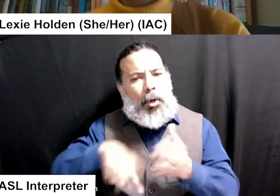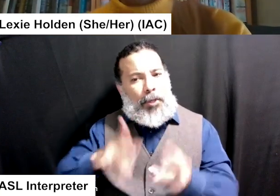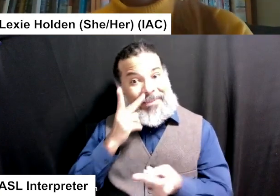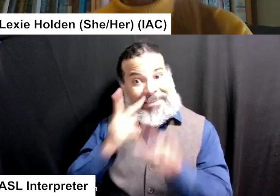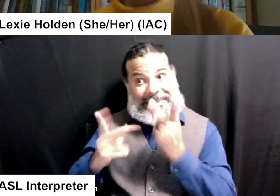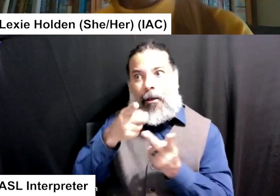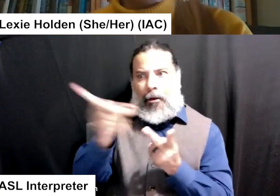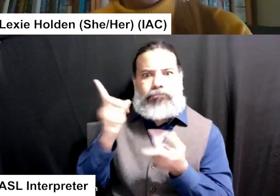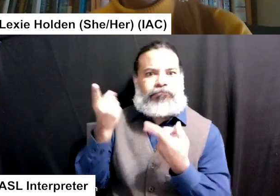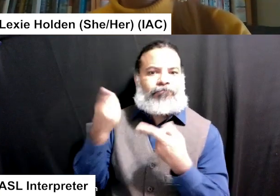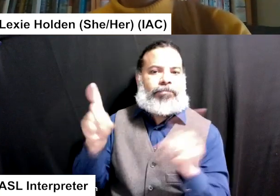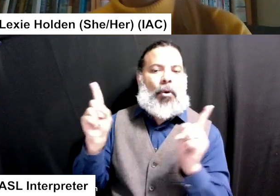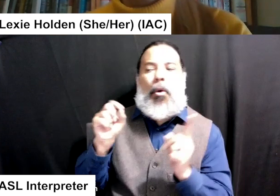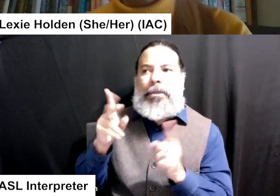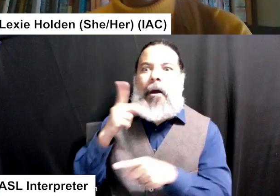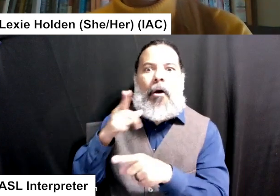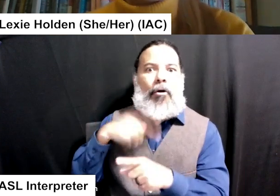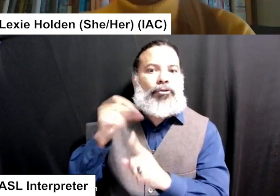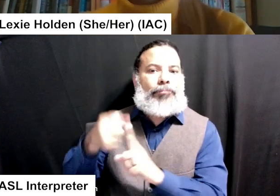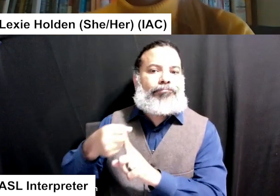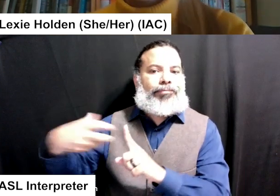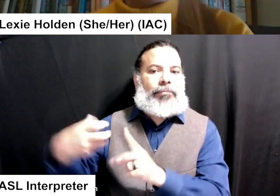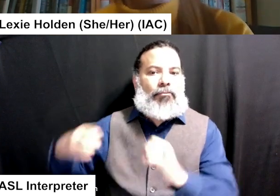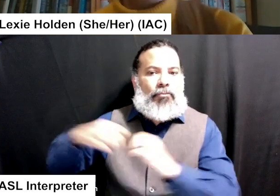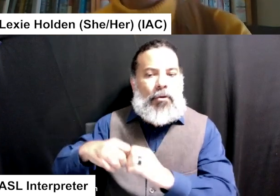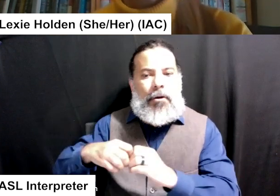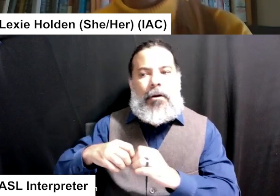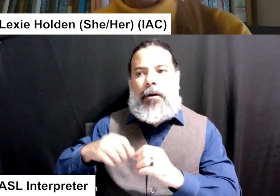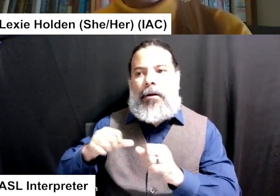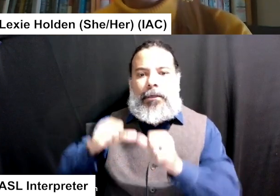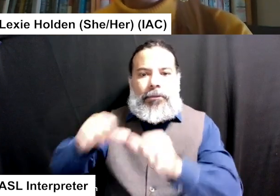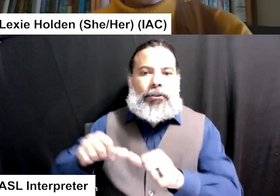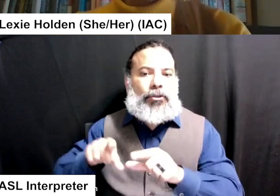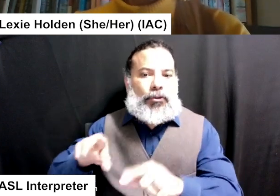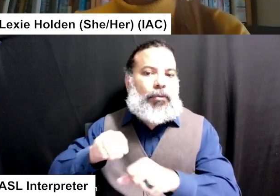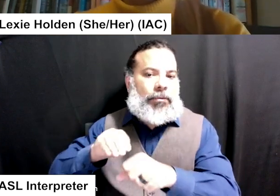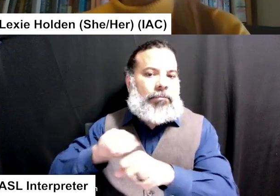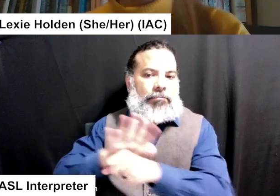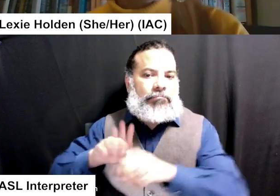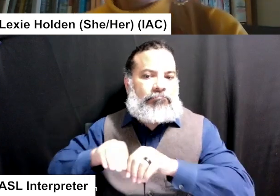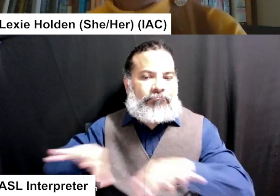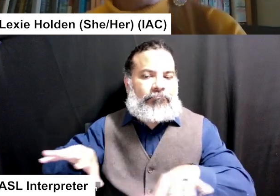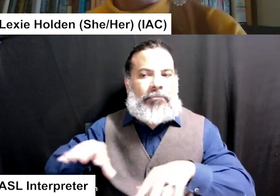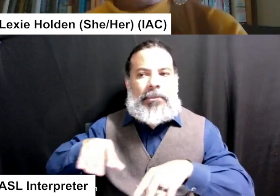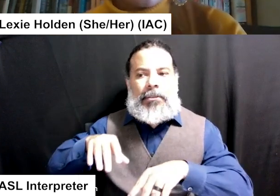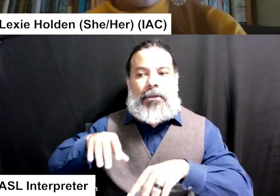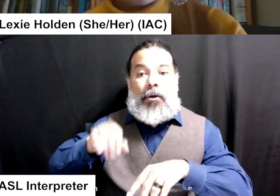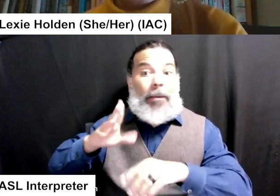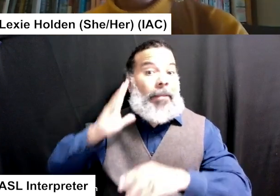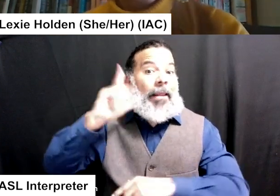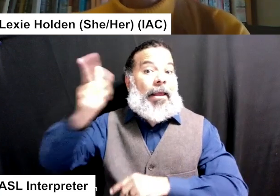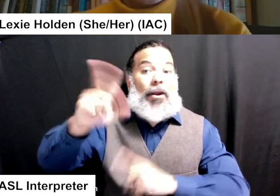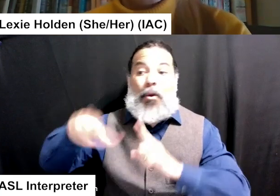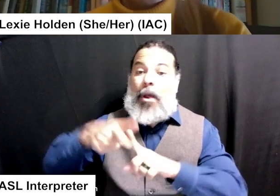see be expanded upon, continue on throughout the remainder of the pandemic and in a post-COVID world as well,